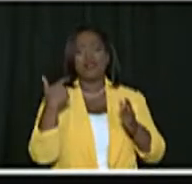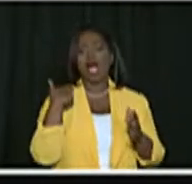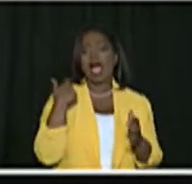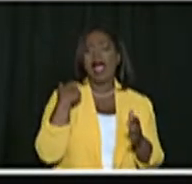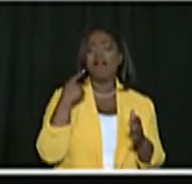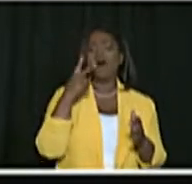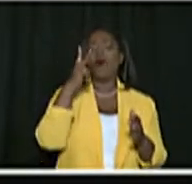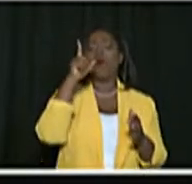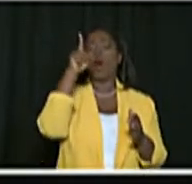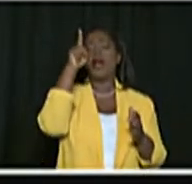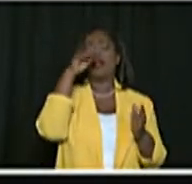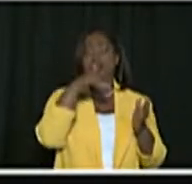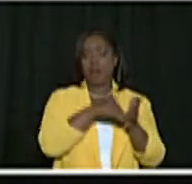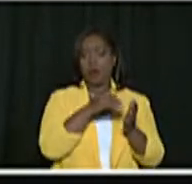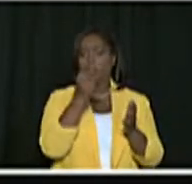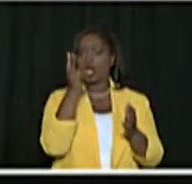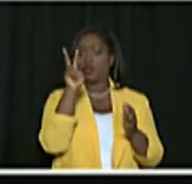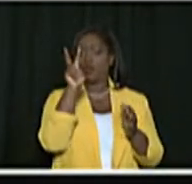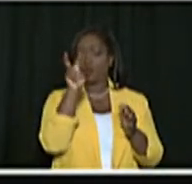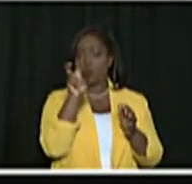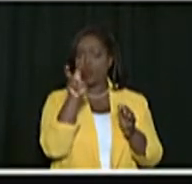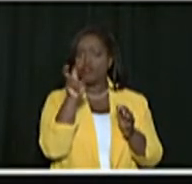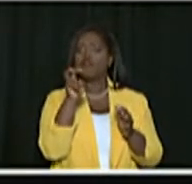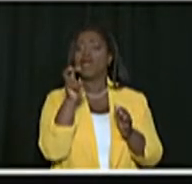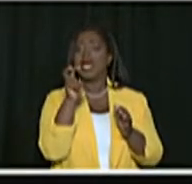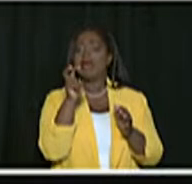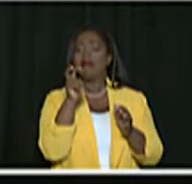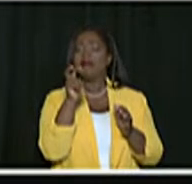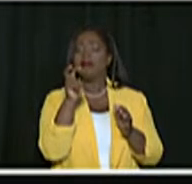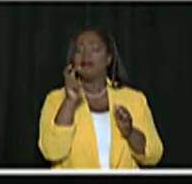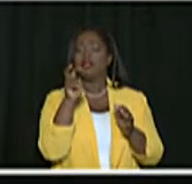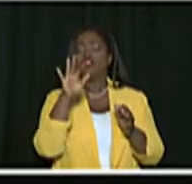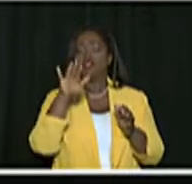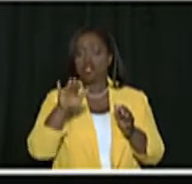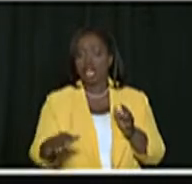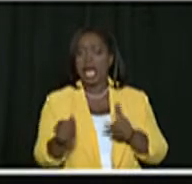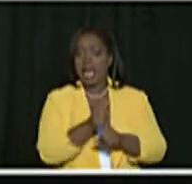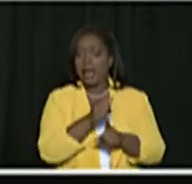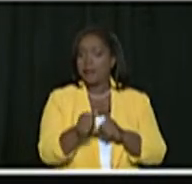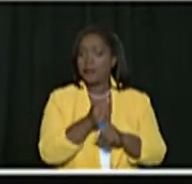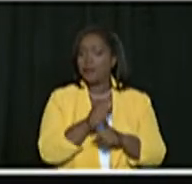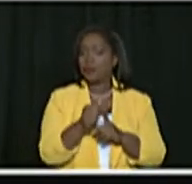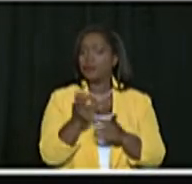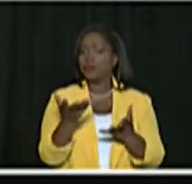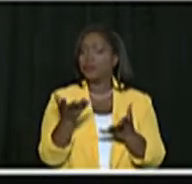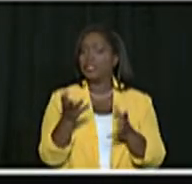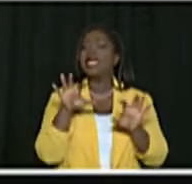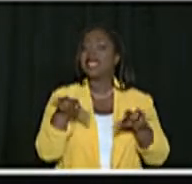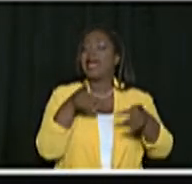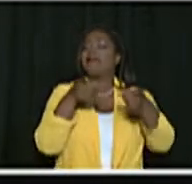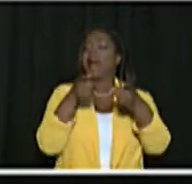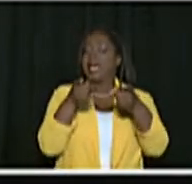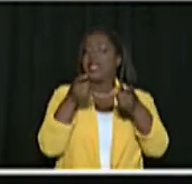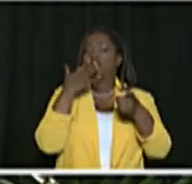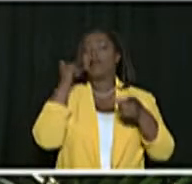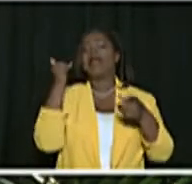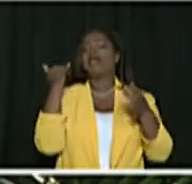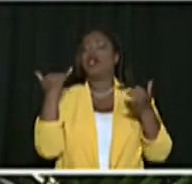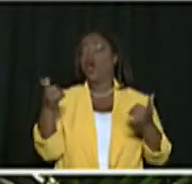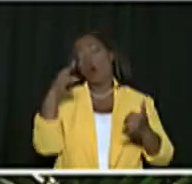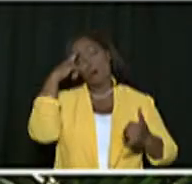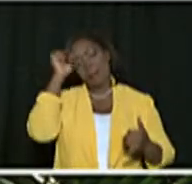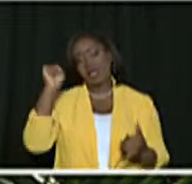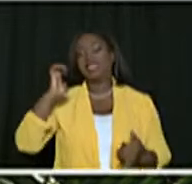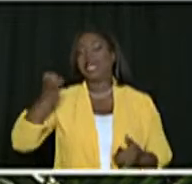to clear that up because we've actually hired more social workers. So one of the recommendations I've made also is